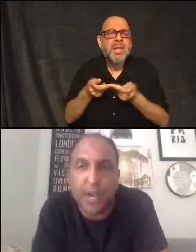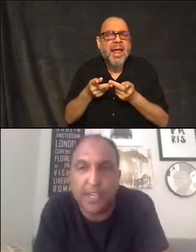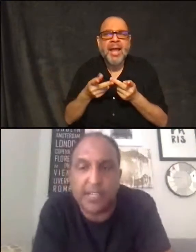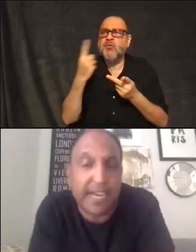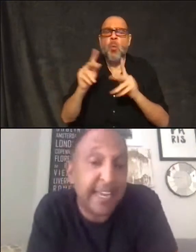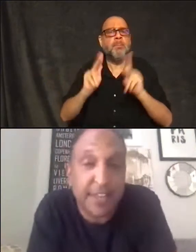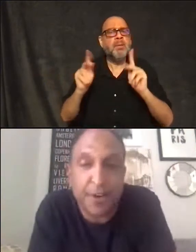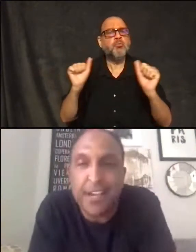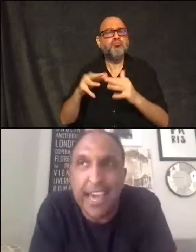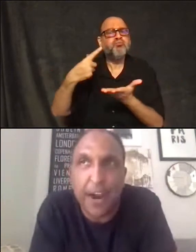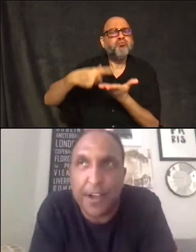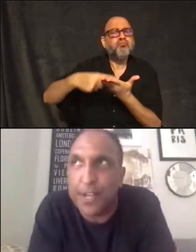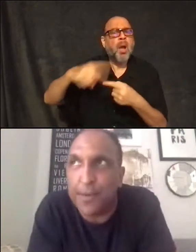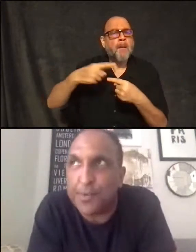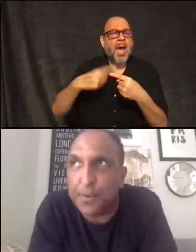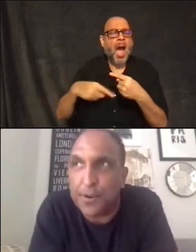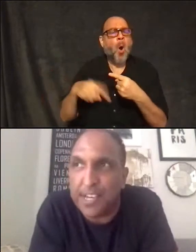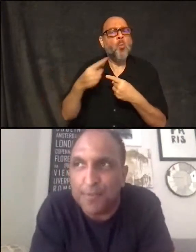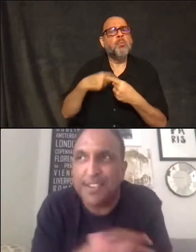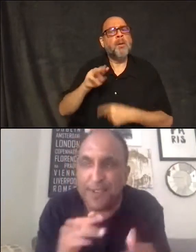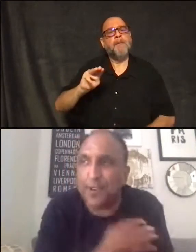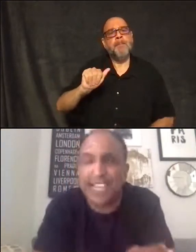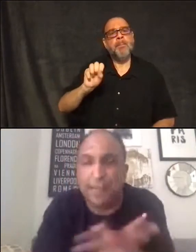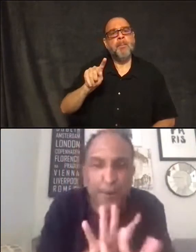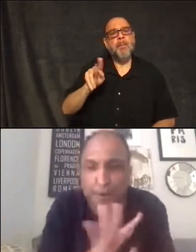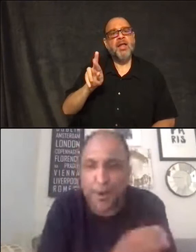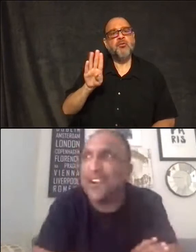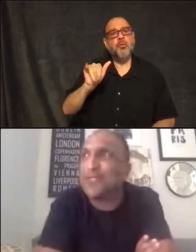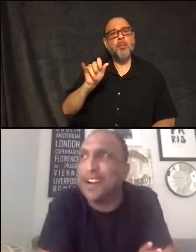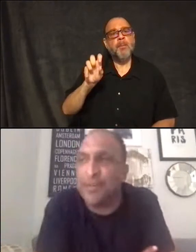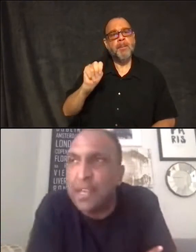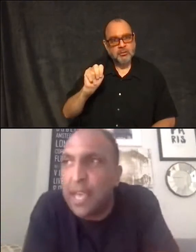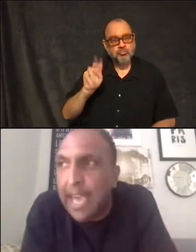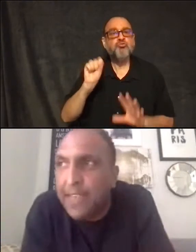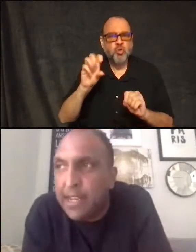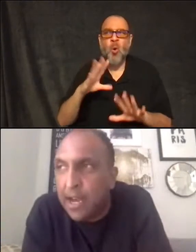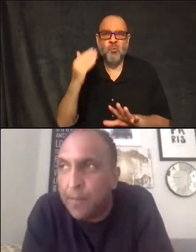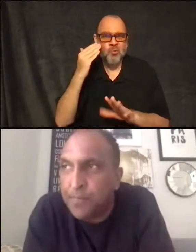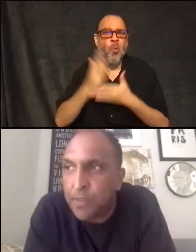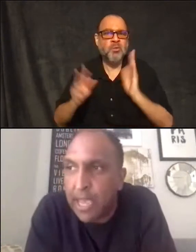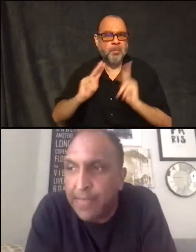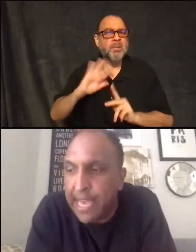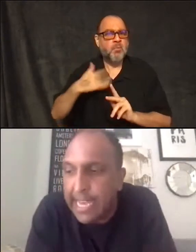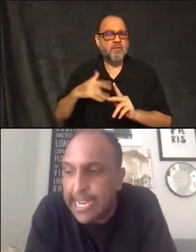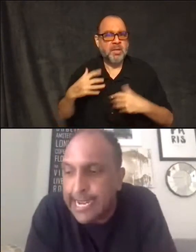sexual wellness, and again, another area in which people, feel taboo around.